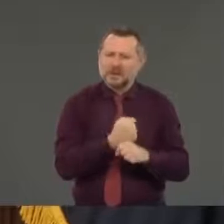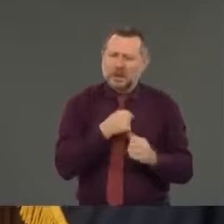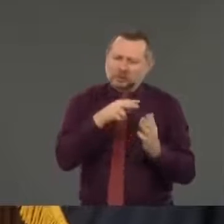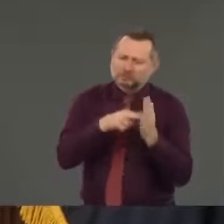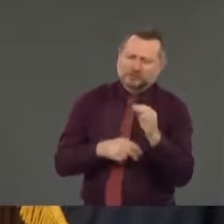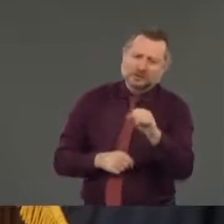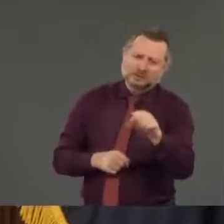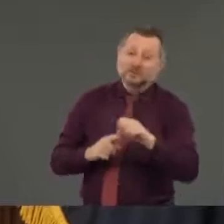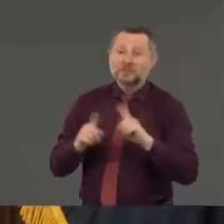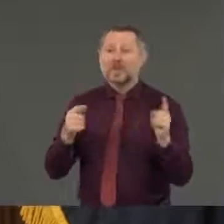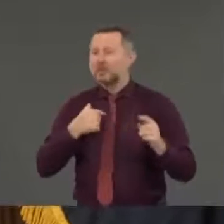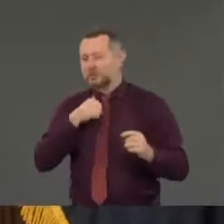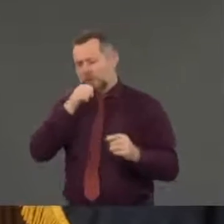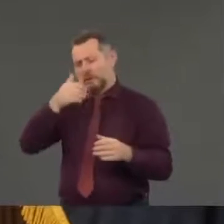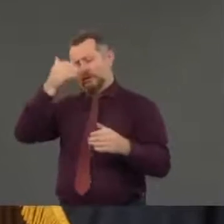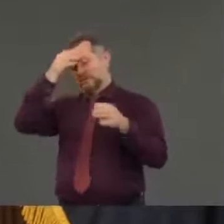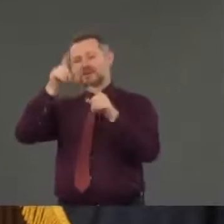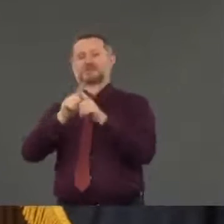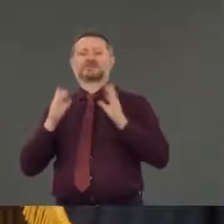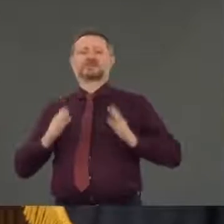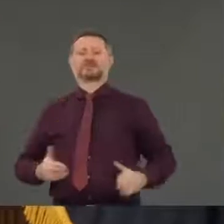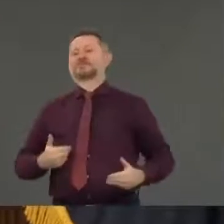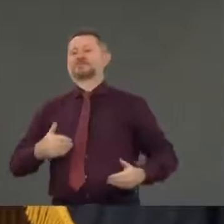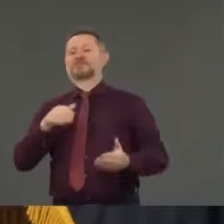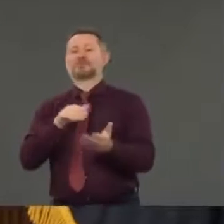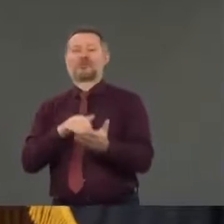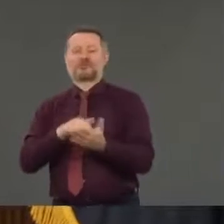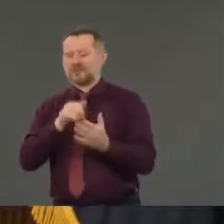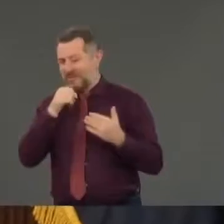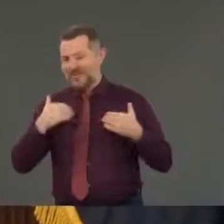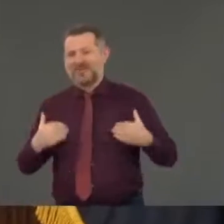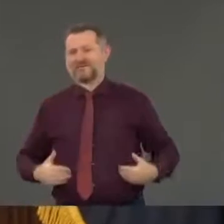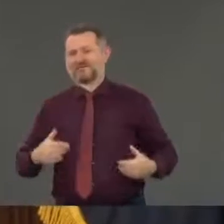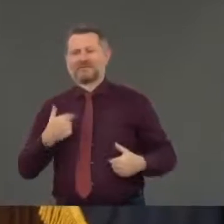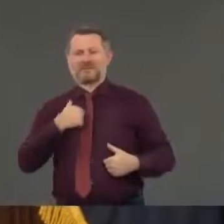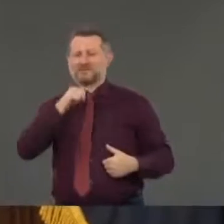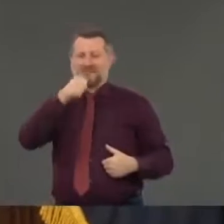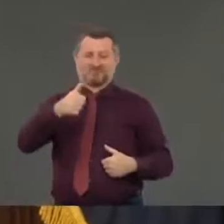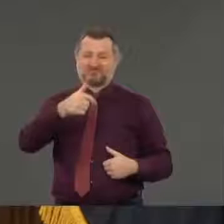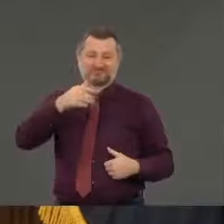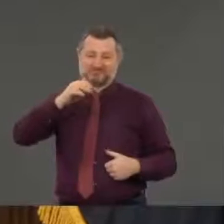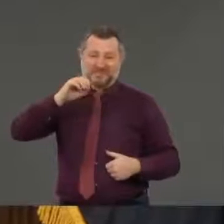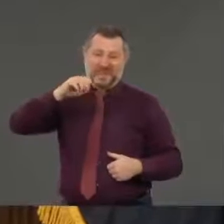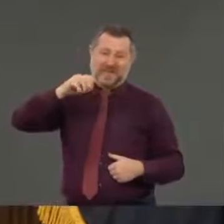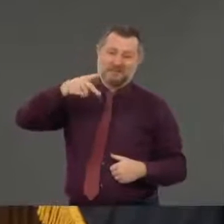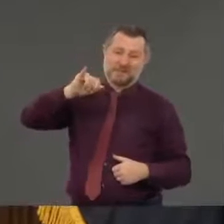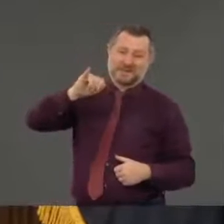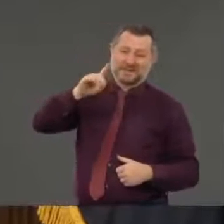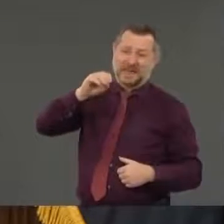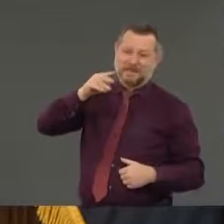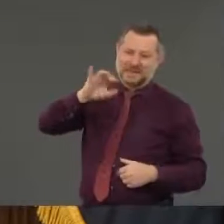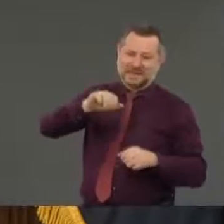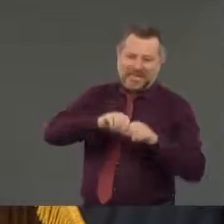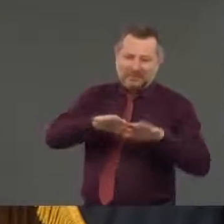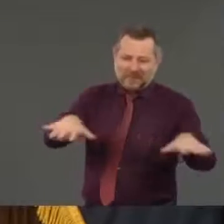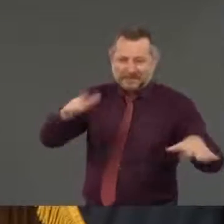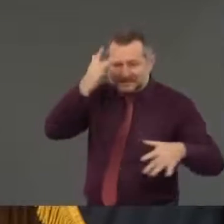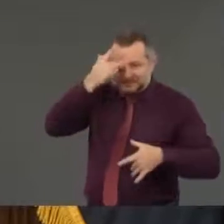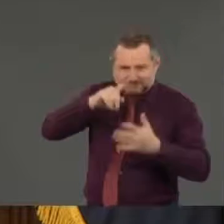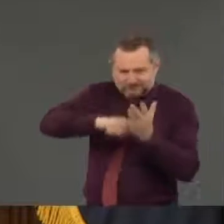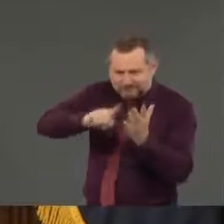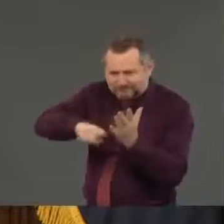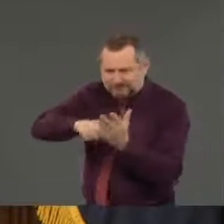doctor. I'm not a public health official. I'm not an epidemiologist. I don't study infectious diseases. I don't study global